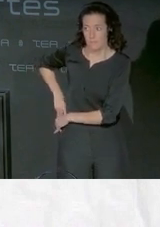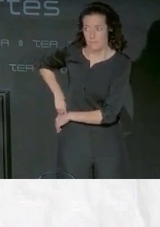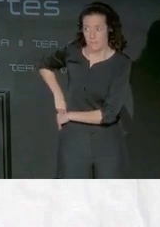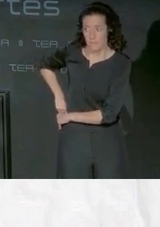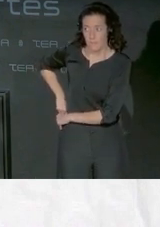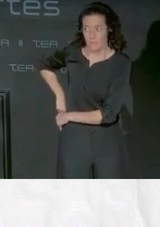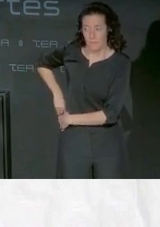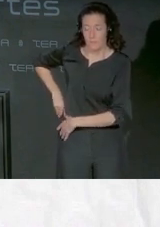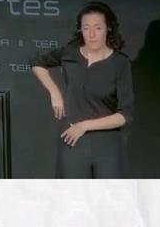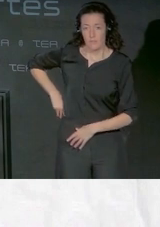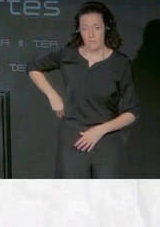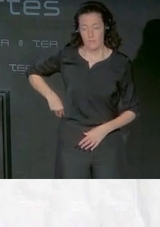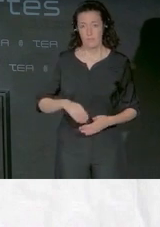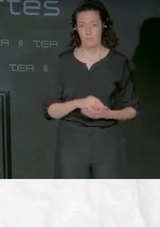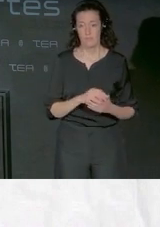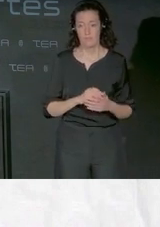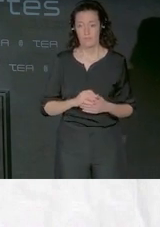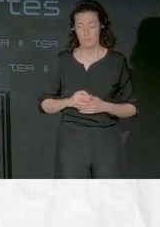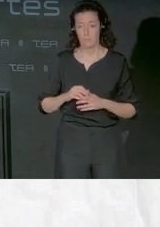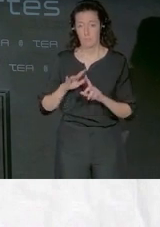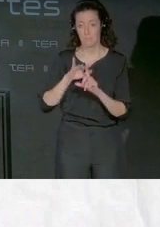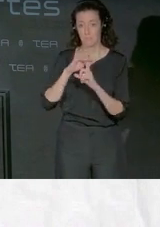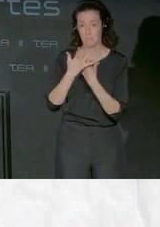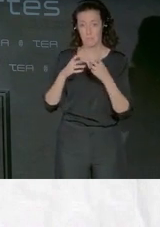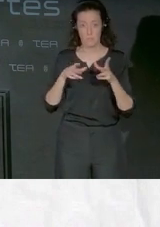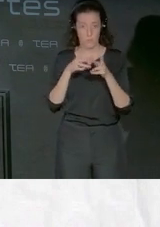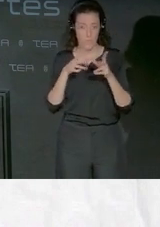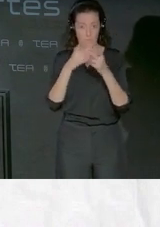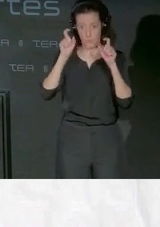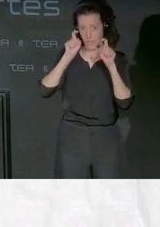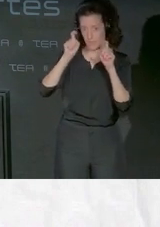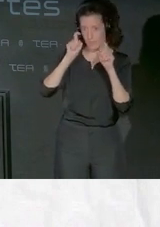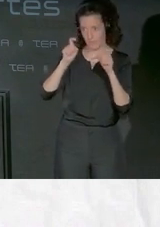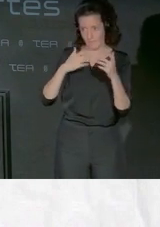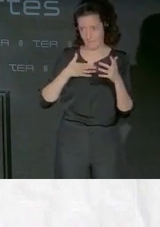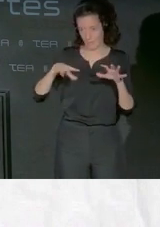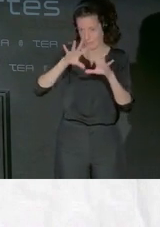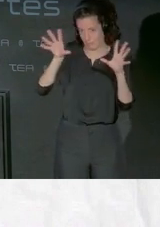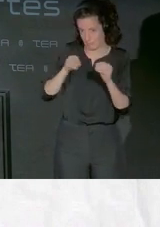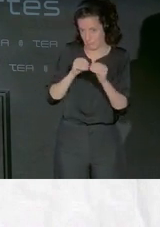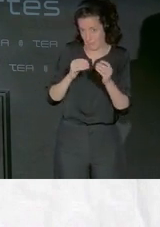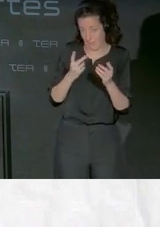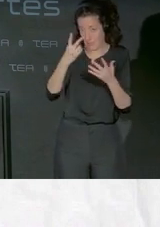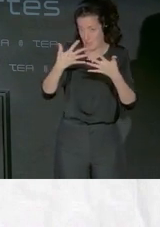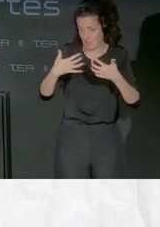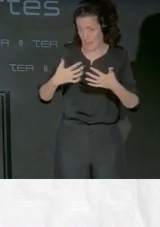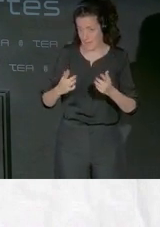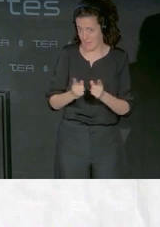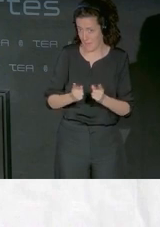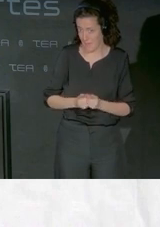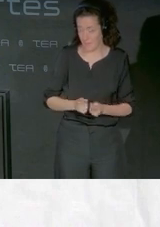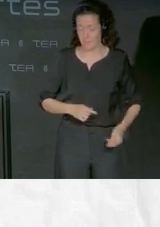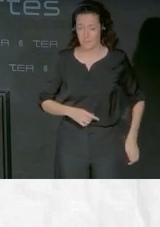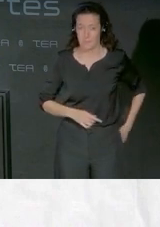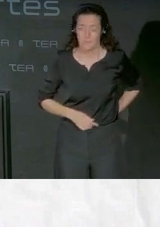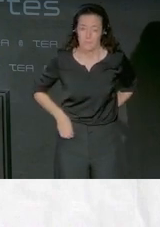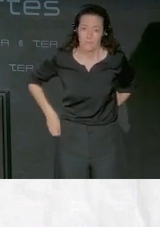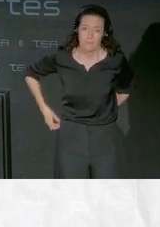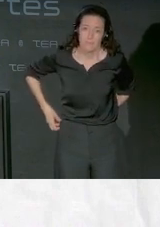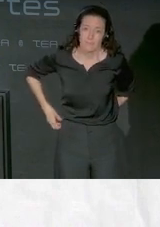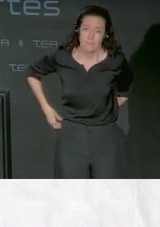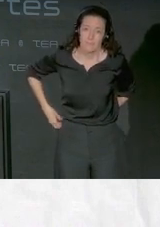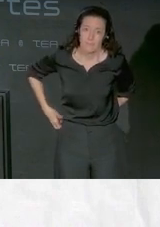words, two sentences, one is video games as culture. So really looking at how